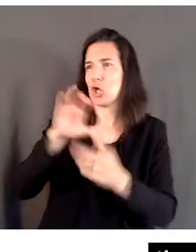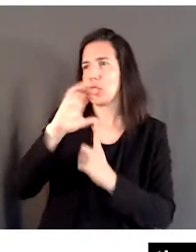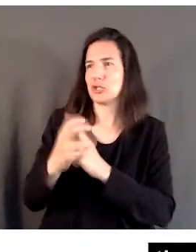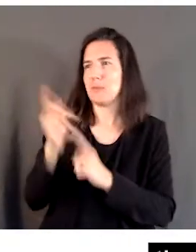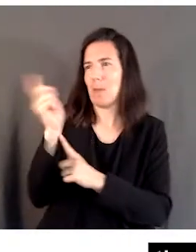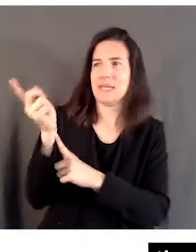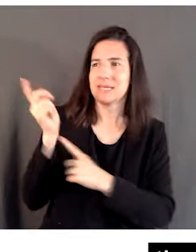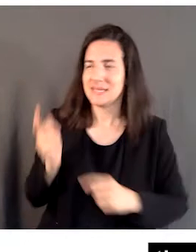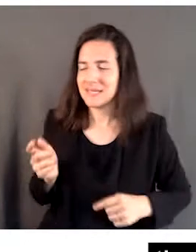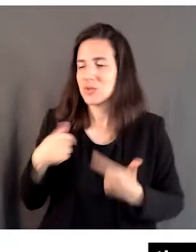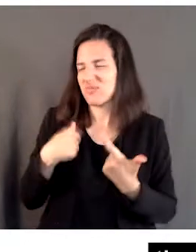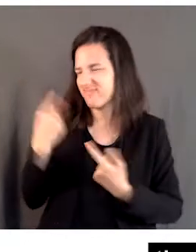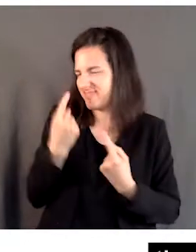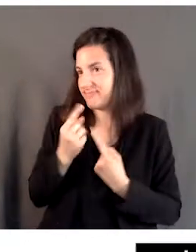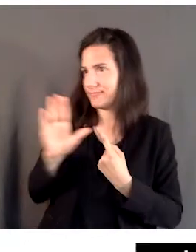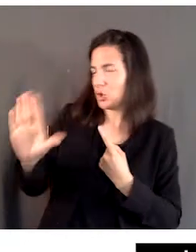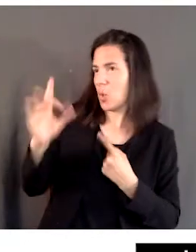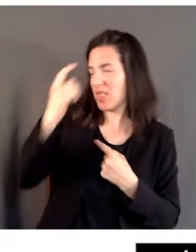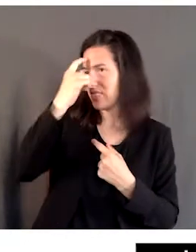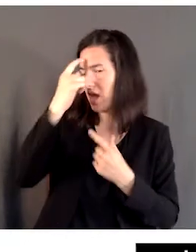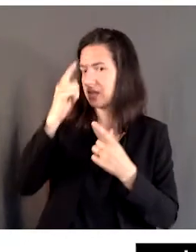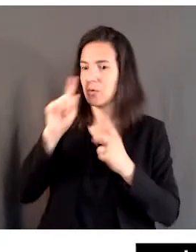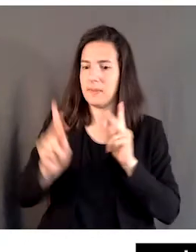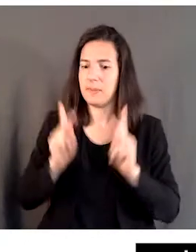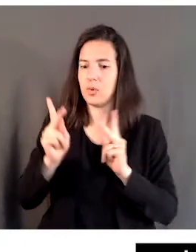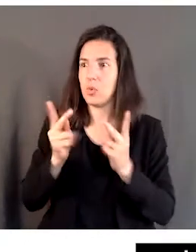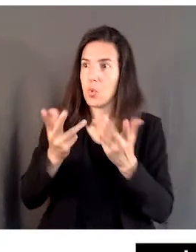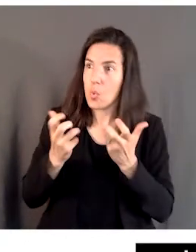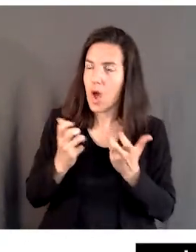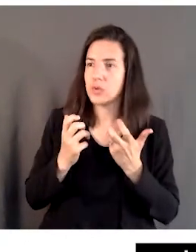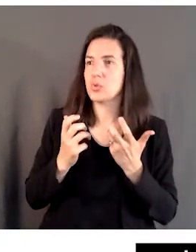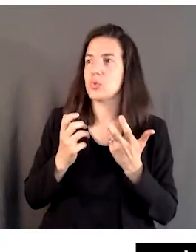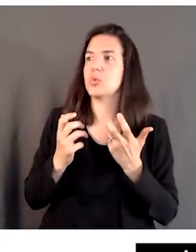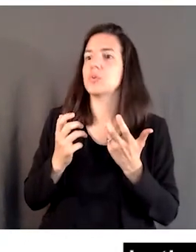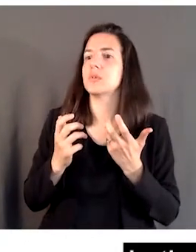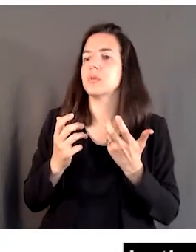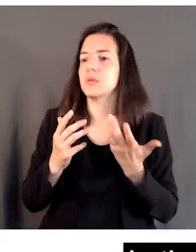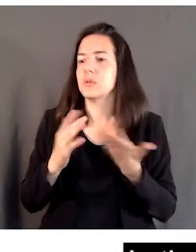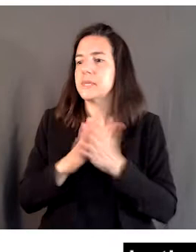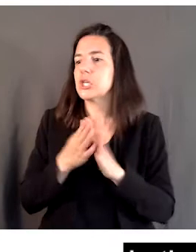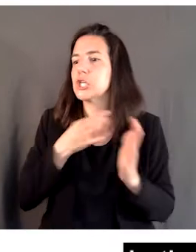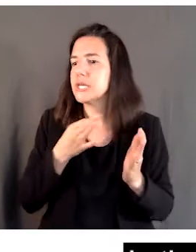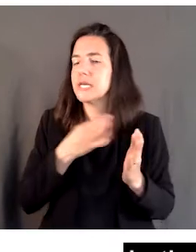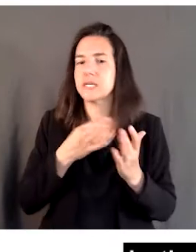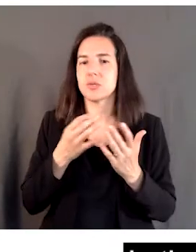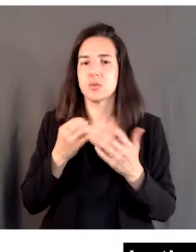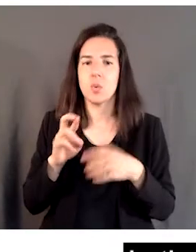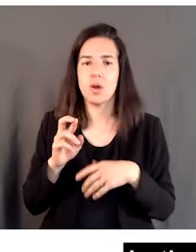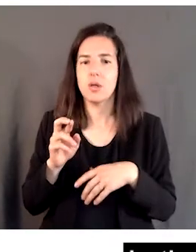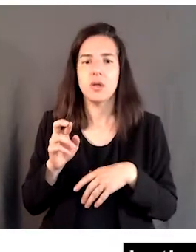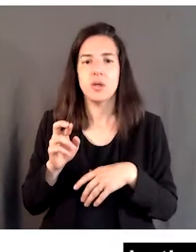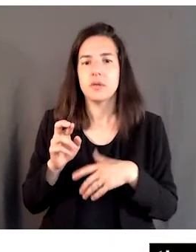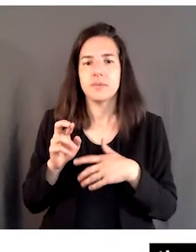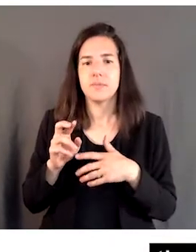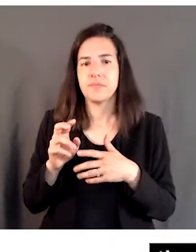thoughts were for people who want to be curious, but maybe are a little nervous to tread in the wrong places and upset some kind